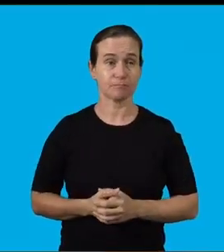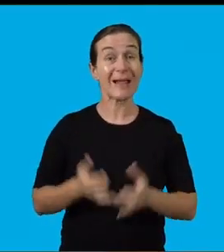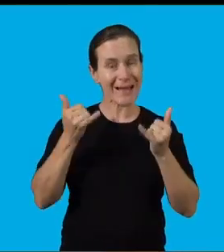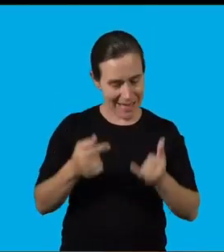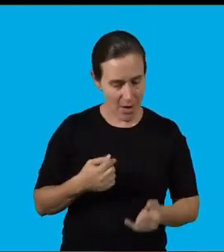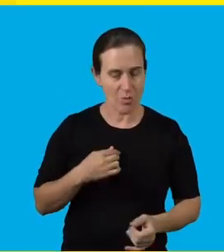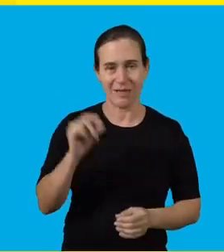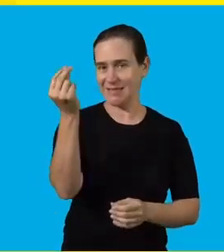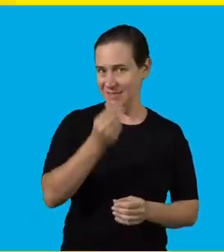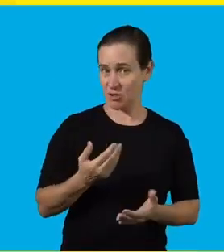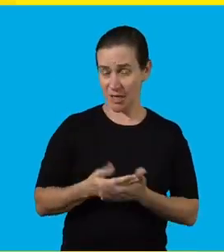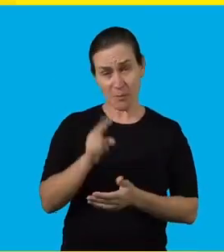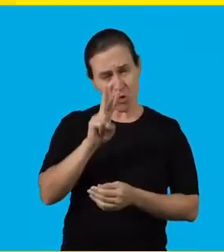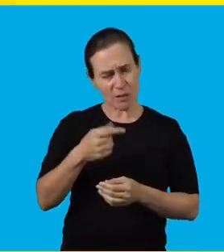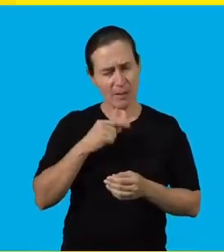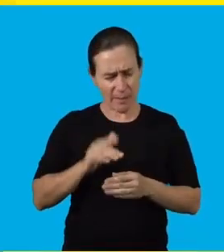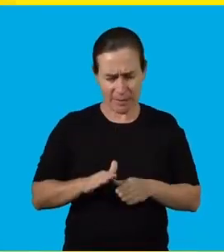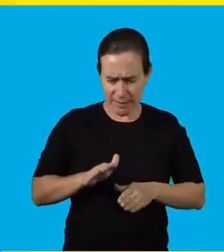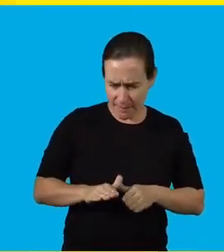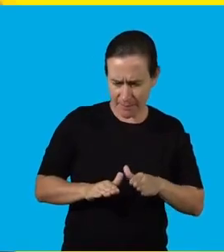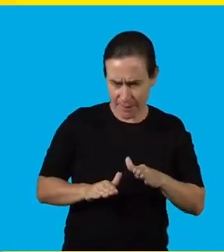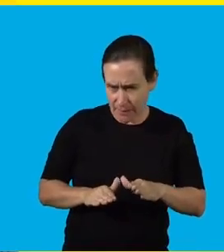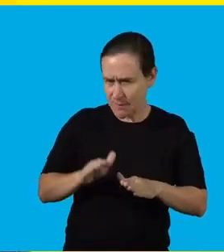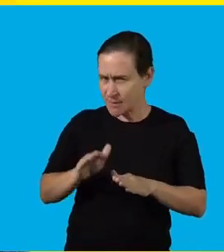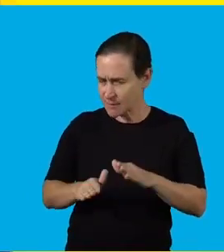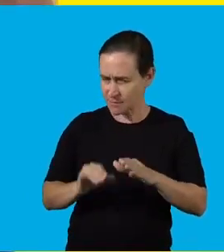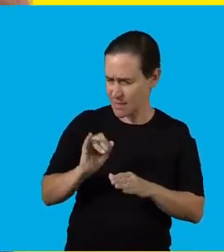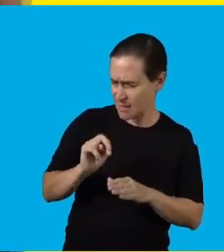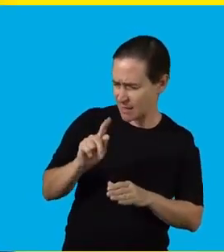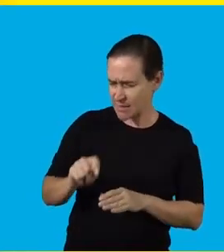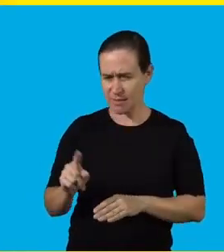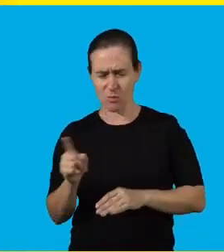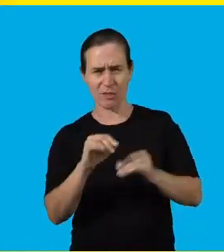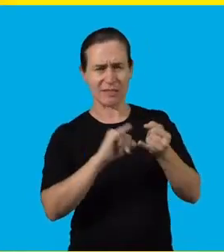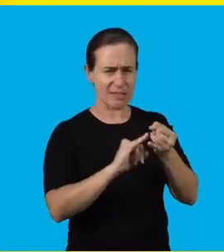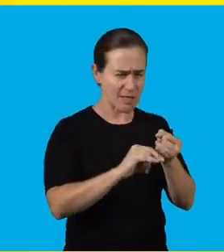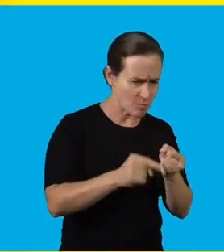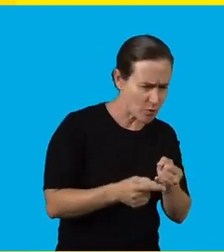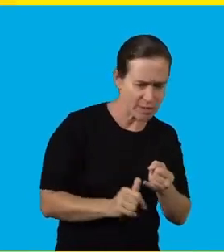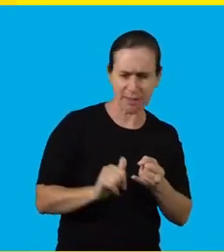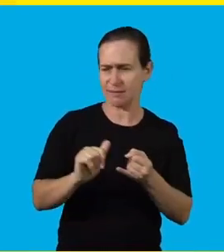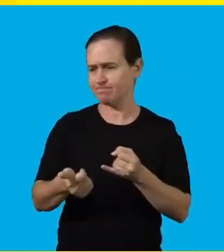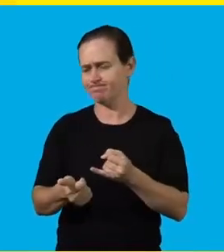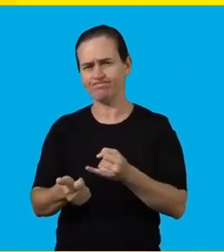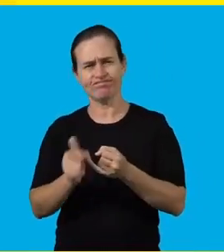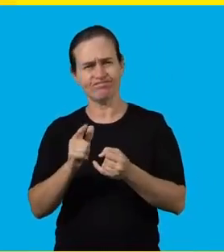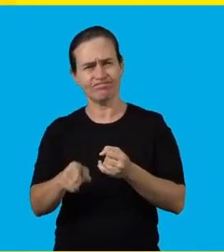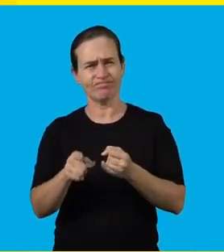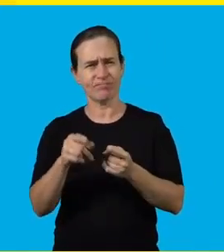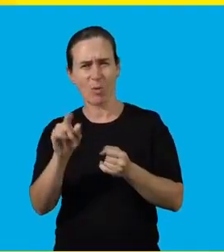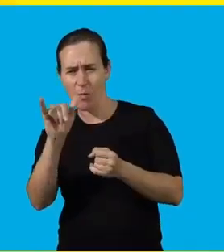to sketch, but do you see how many steps we had to go through? There were 4 steps. We had to find the intercepts, we had to find the stationary points, we then had to find